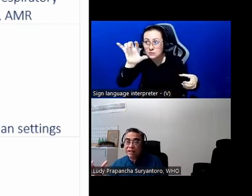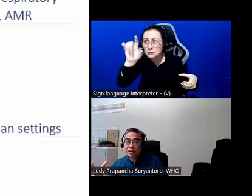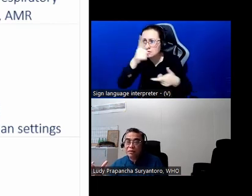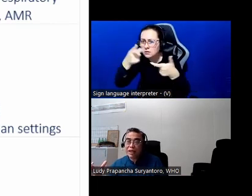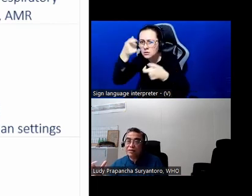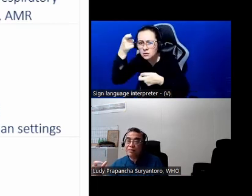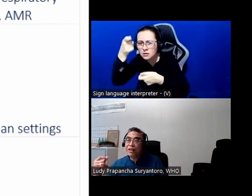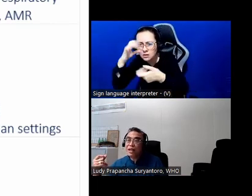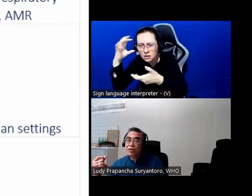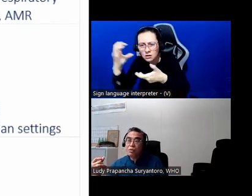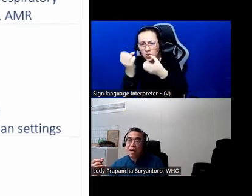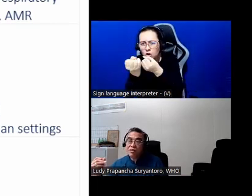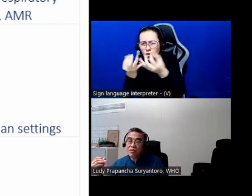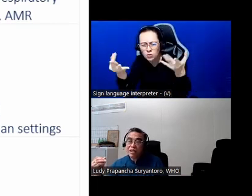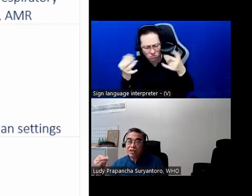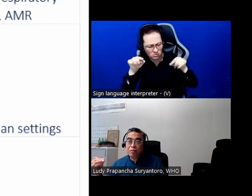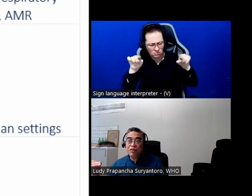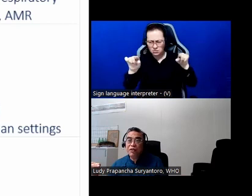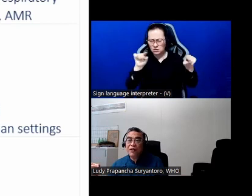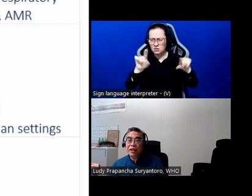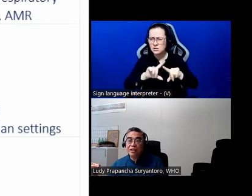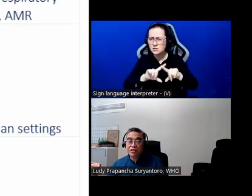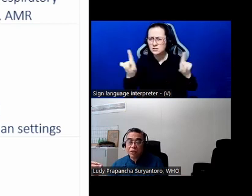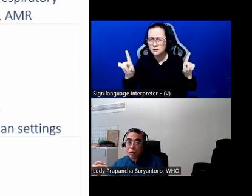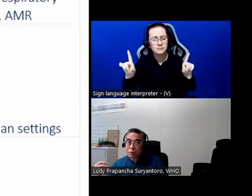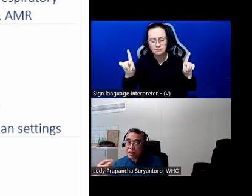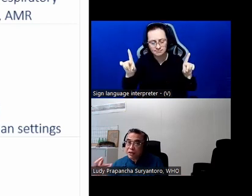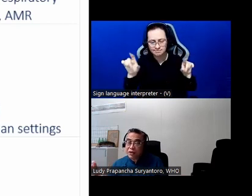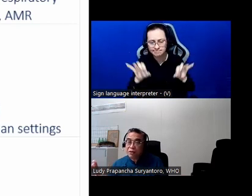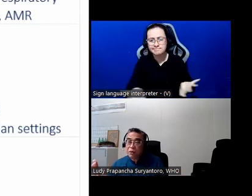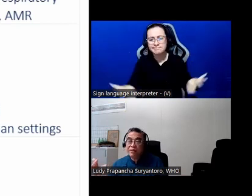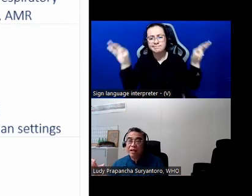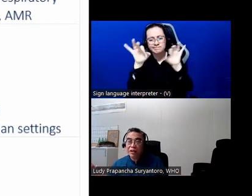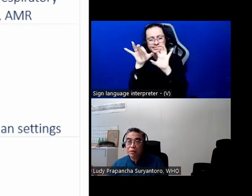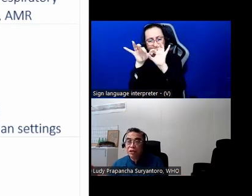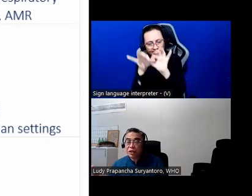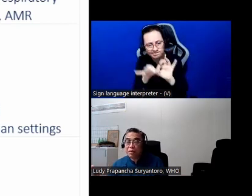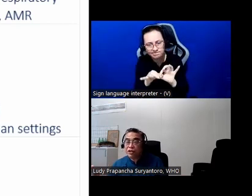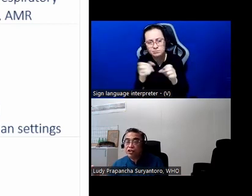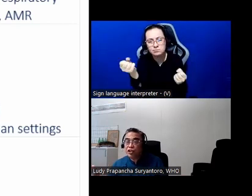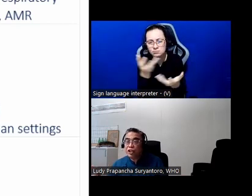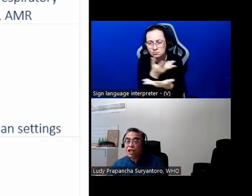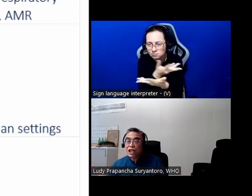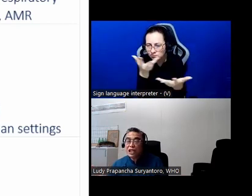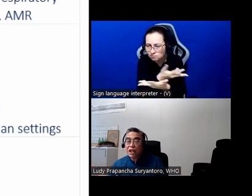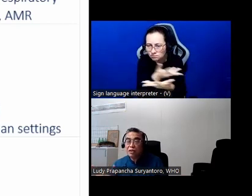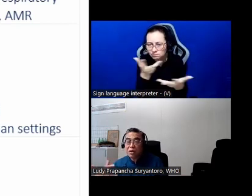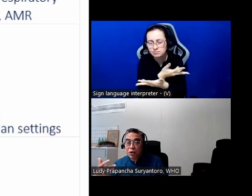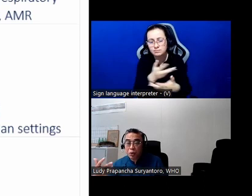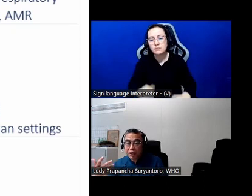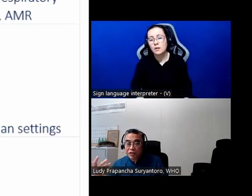surveillance that took in place. The rest, disease specific, it could be, influenza, respiratory pathogen,